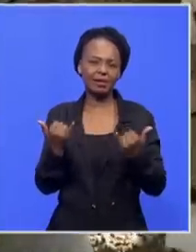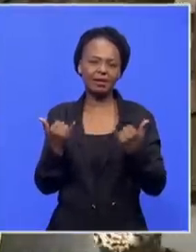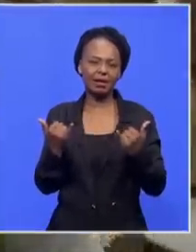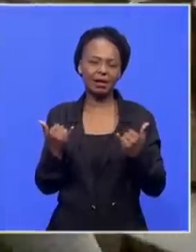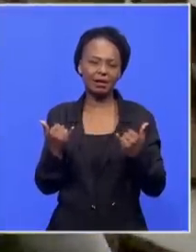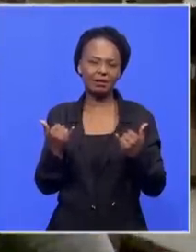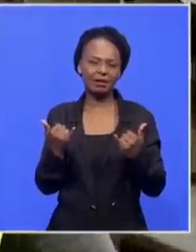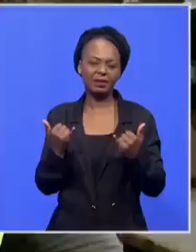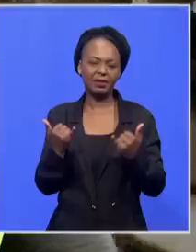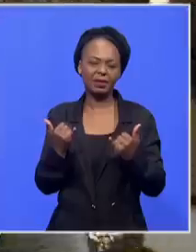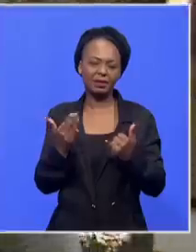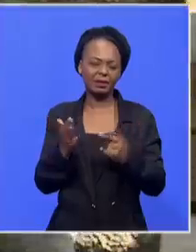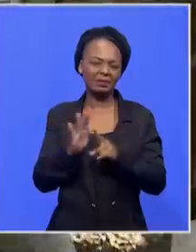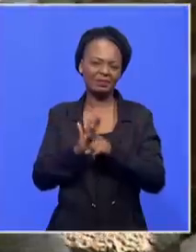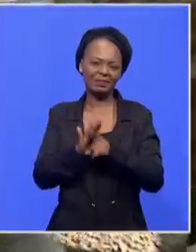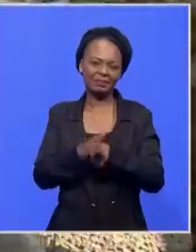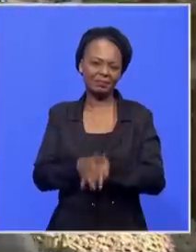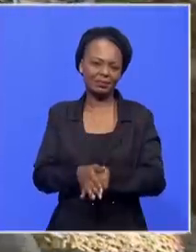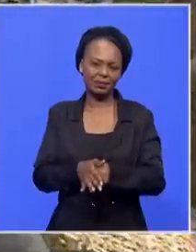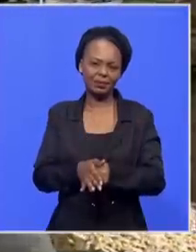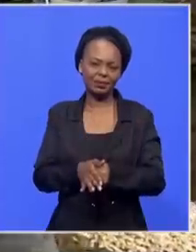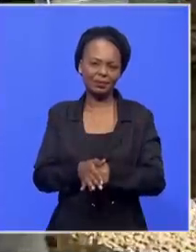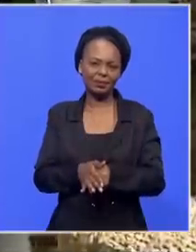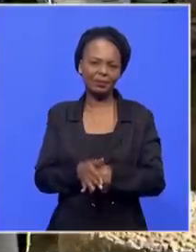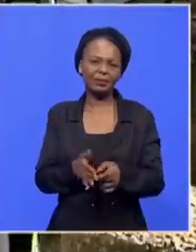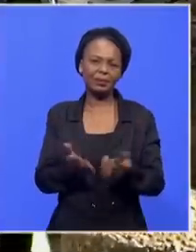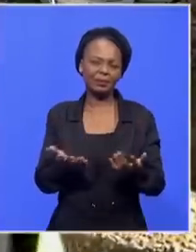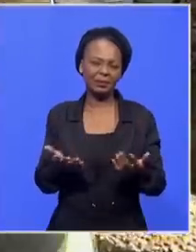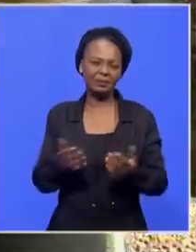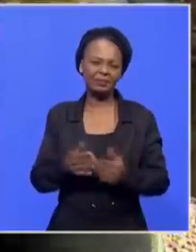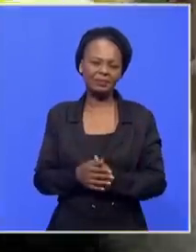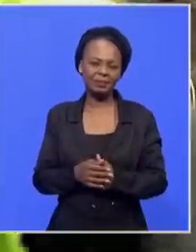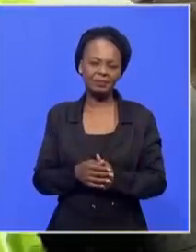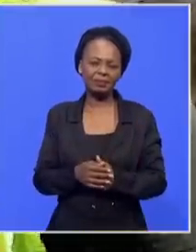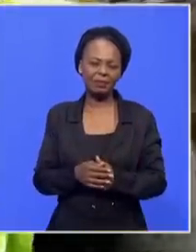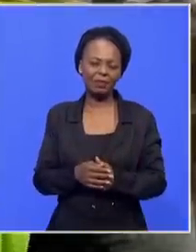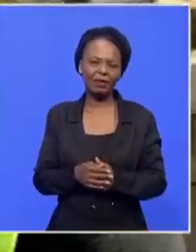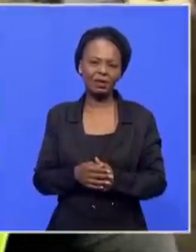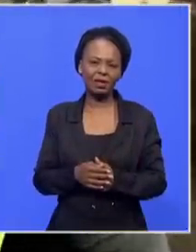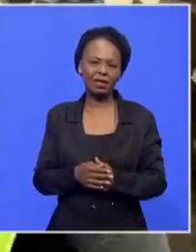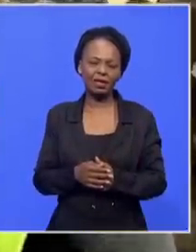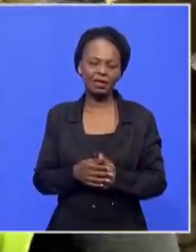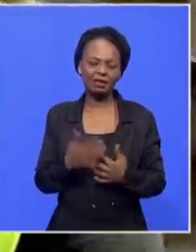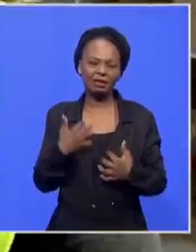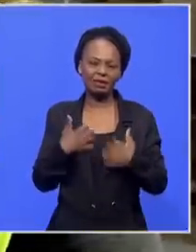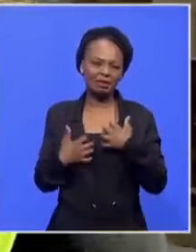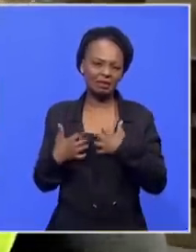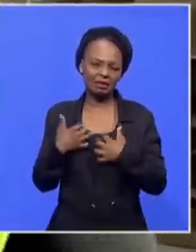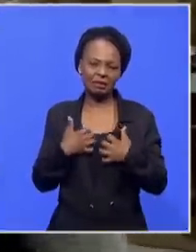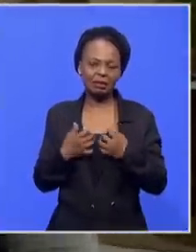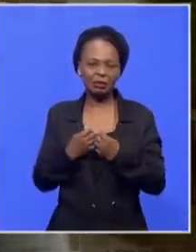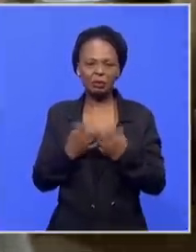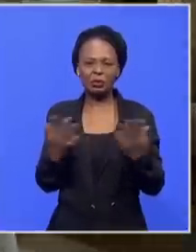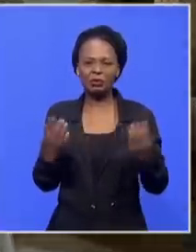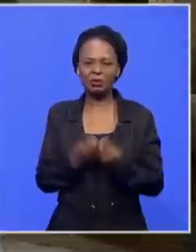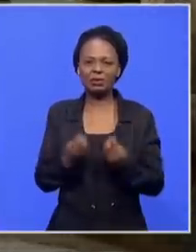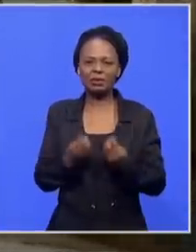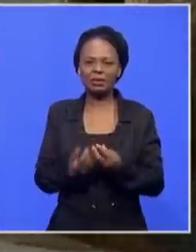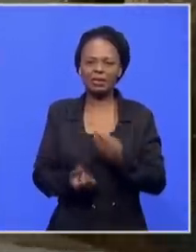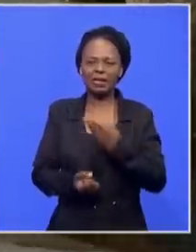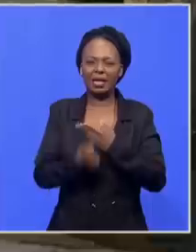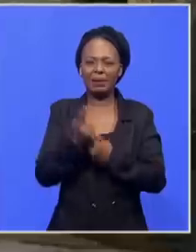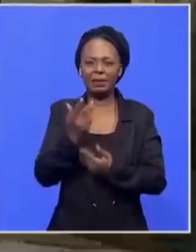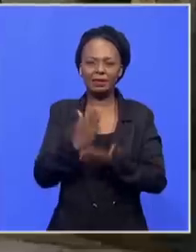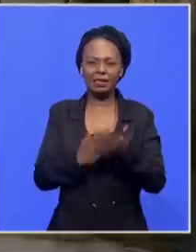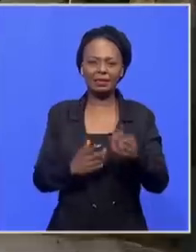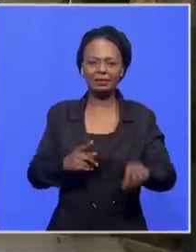interrogated, because it is really a barrage of things that are happening at the same time.